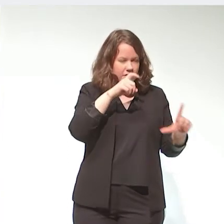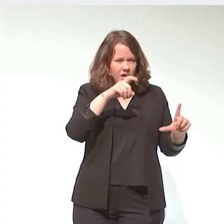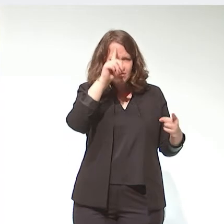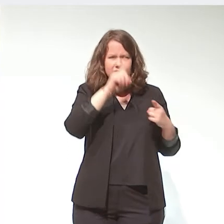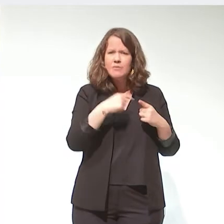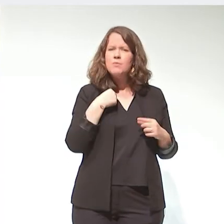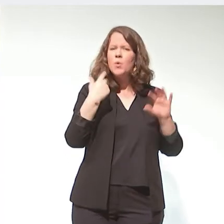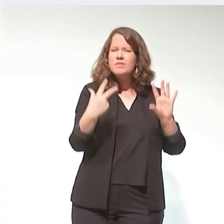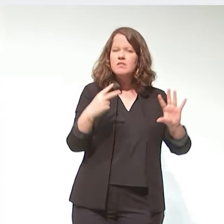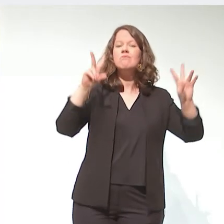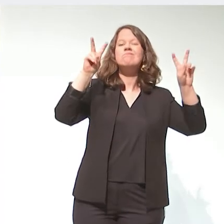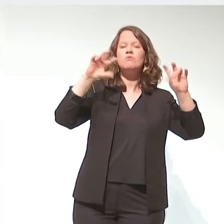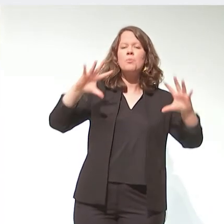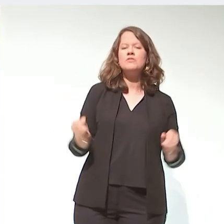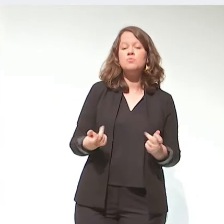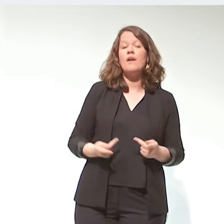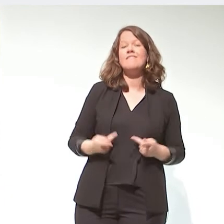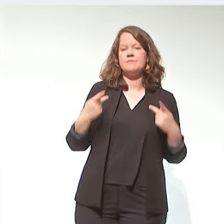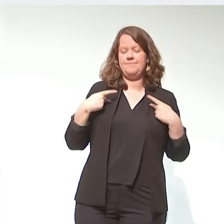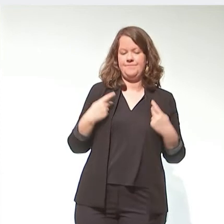for employability.